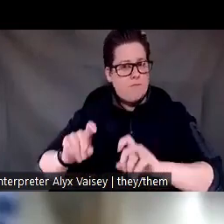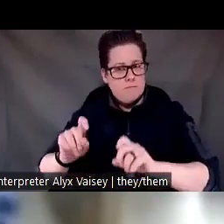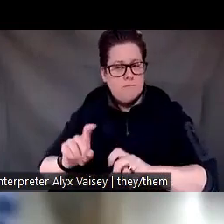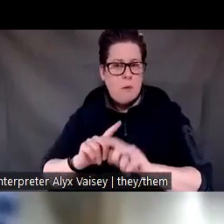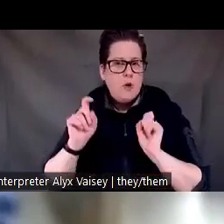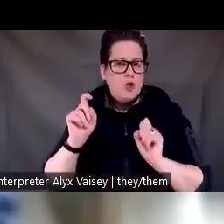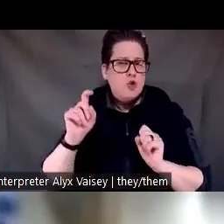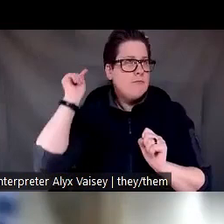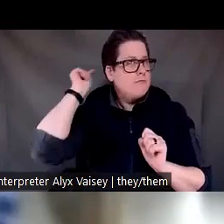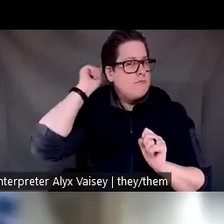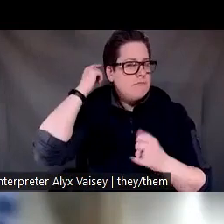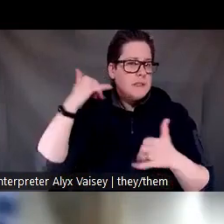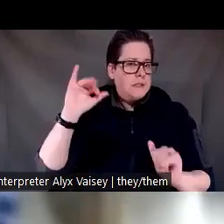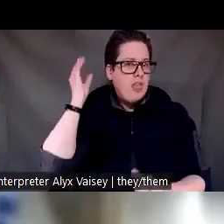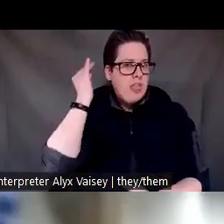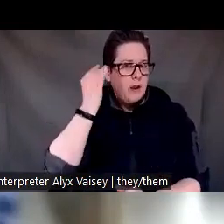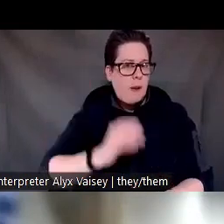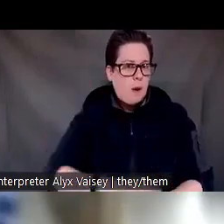this.